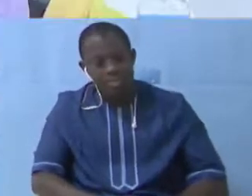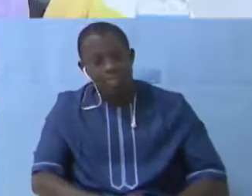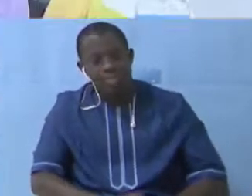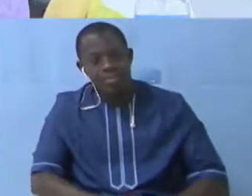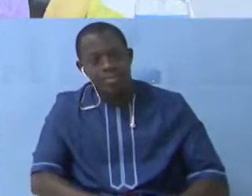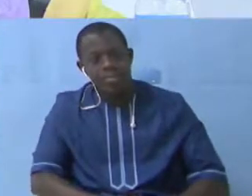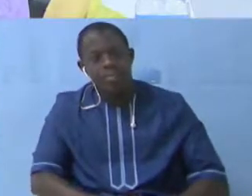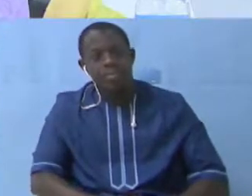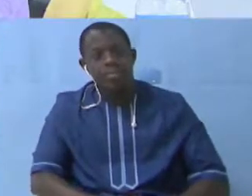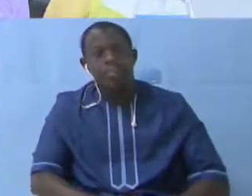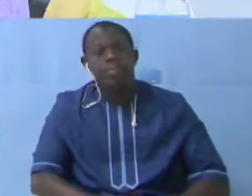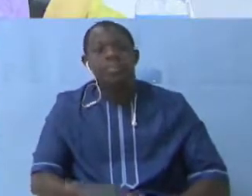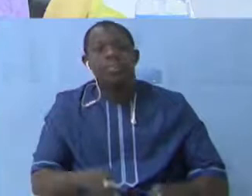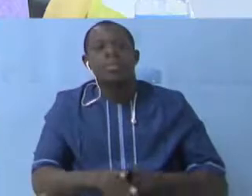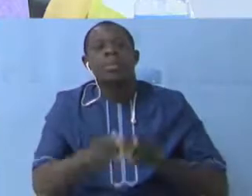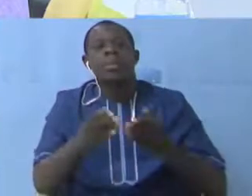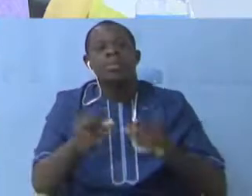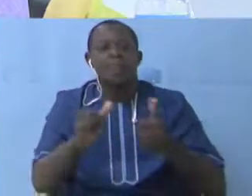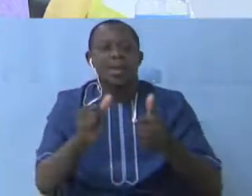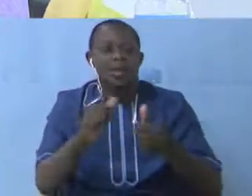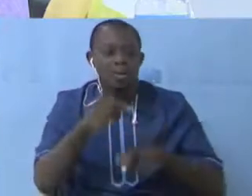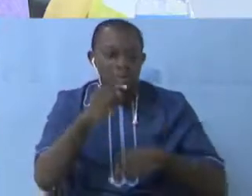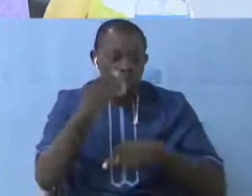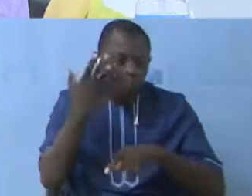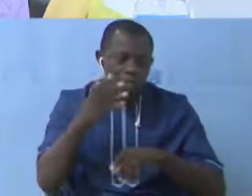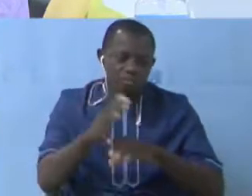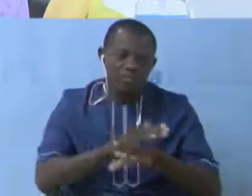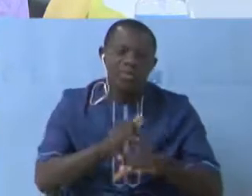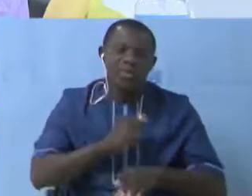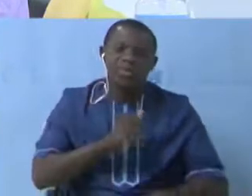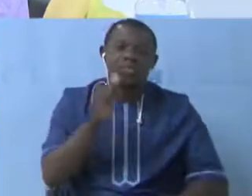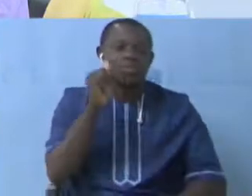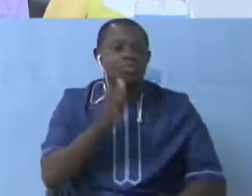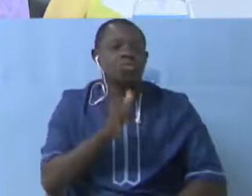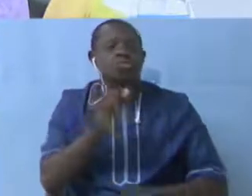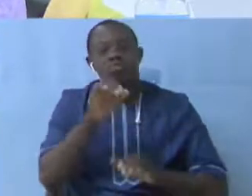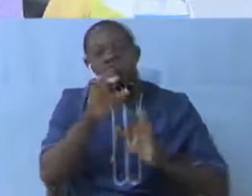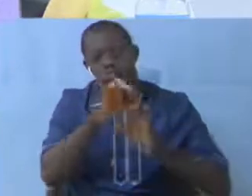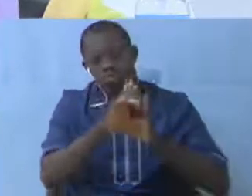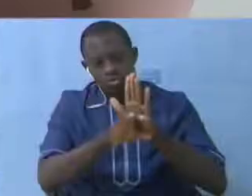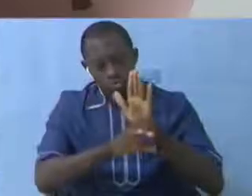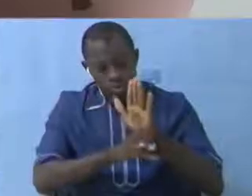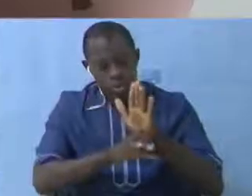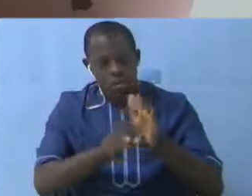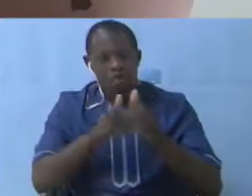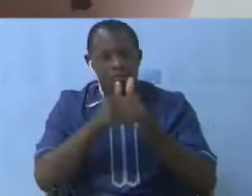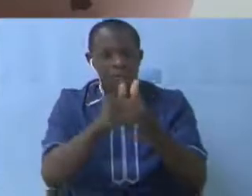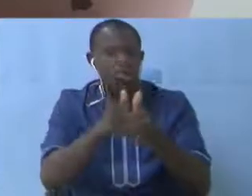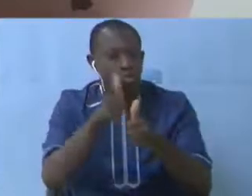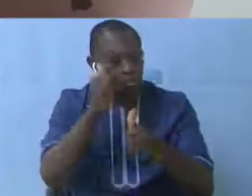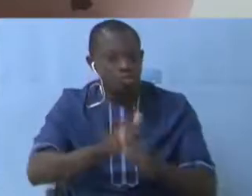He tried to use the constitution. mu di luwaa jàppandal boo xam ne daf ko tëraloon nag ngir mun a jëfoo